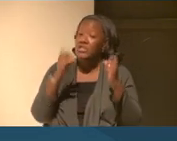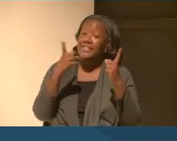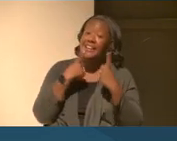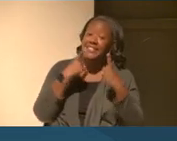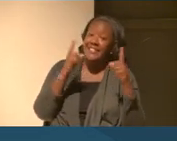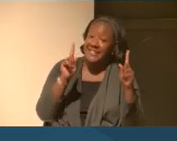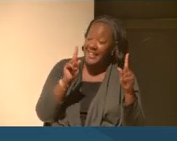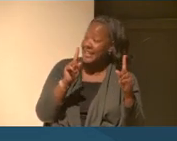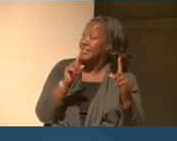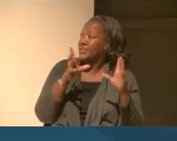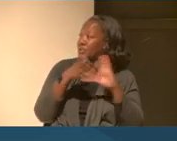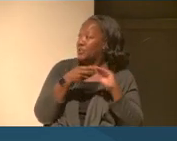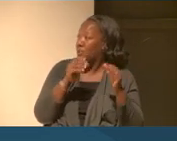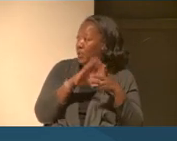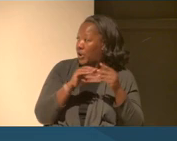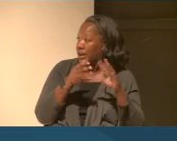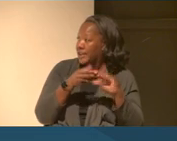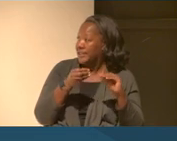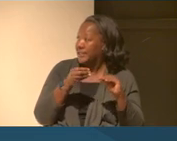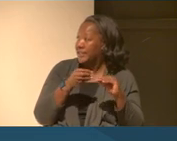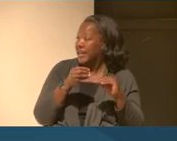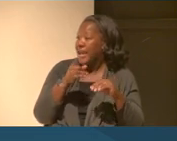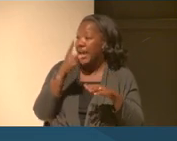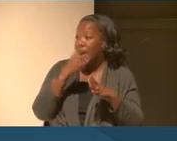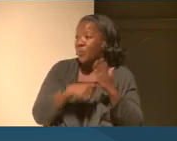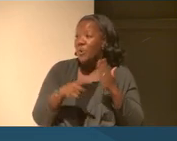that I think is really powerful is that,